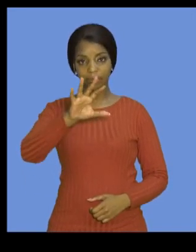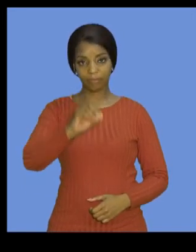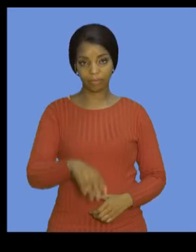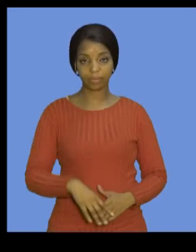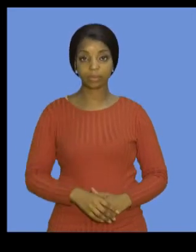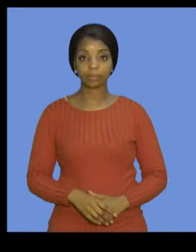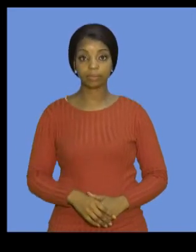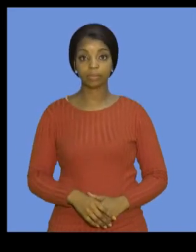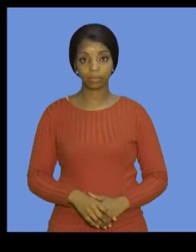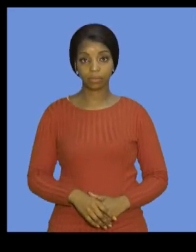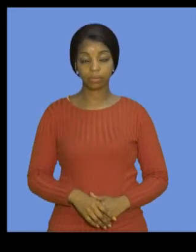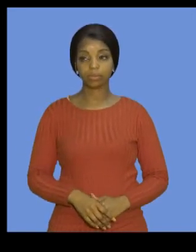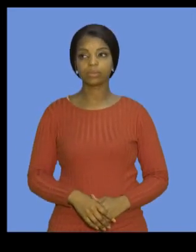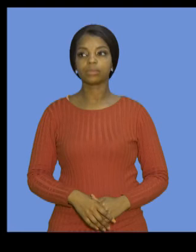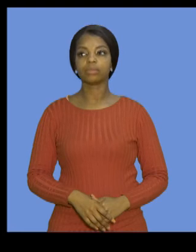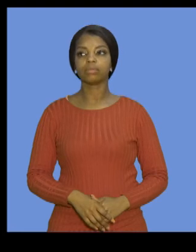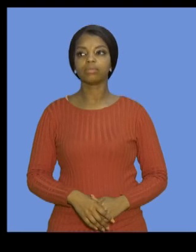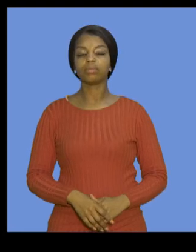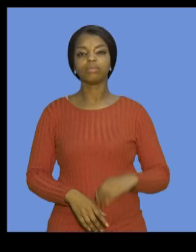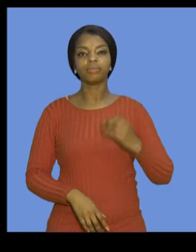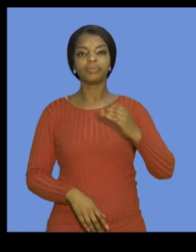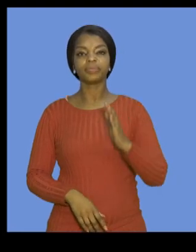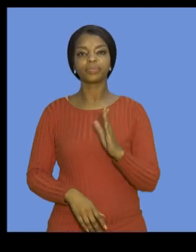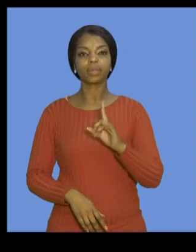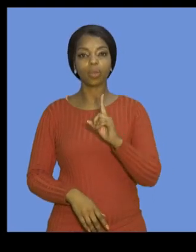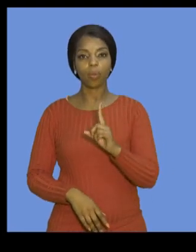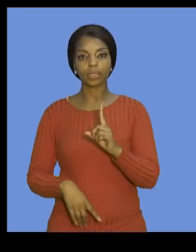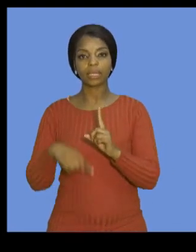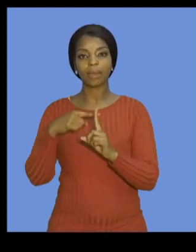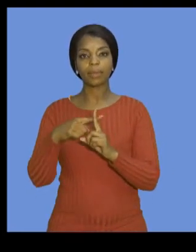138,750 into 1 plus